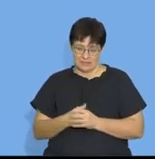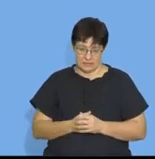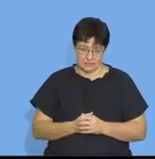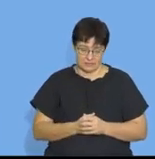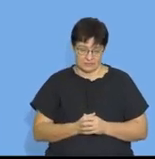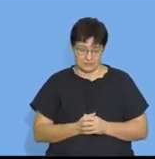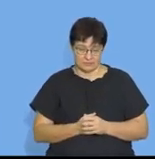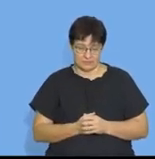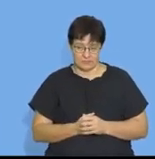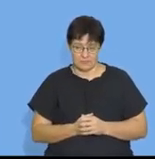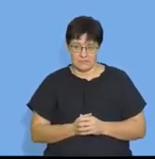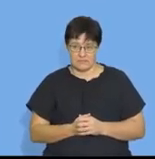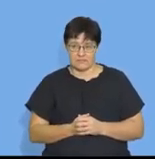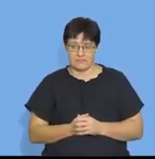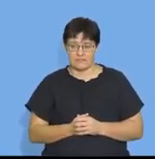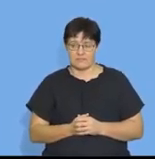down in the